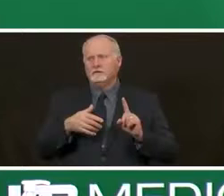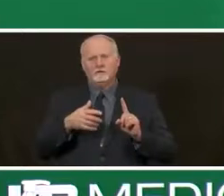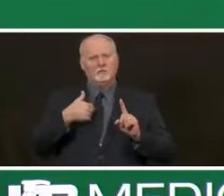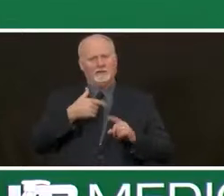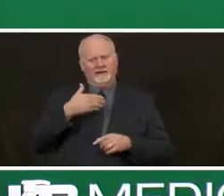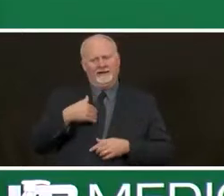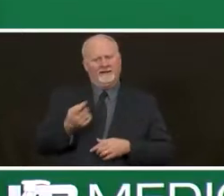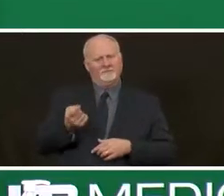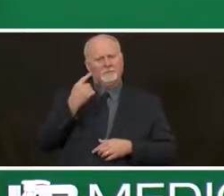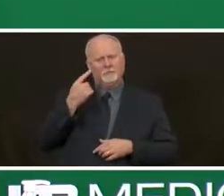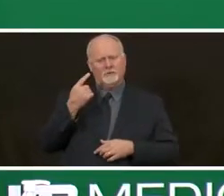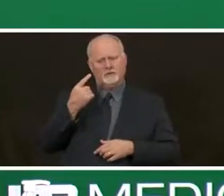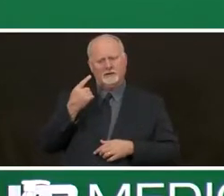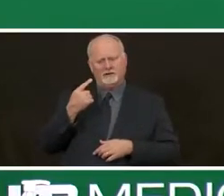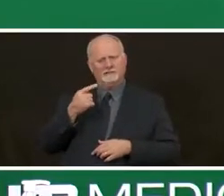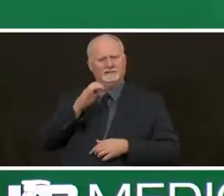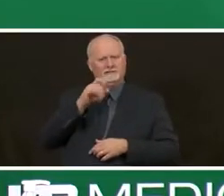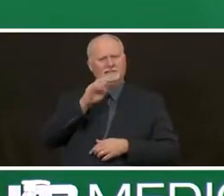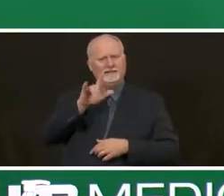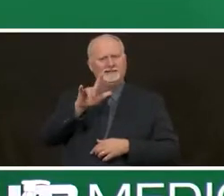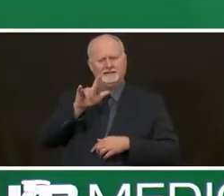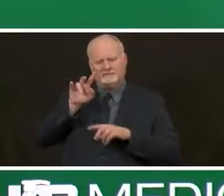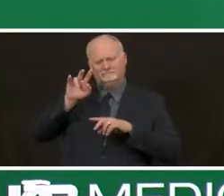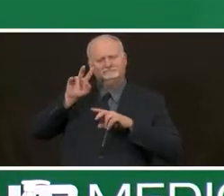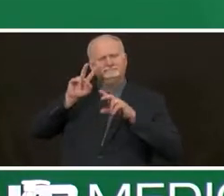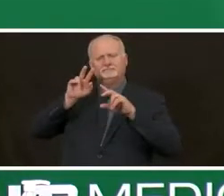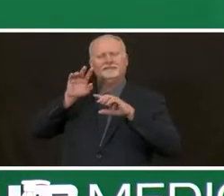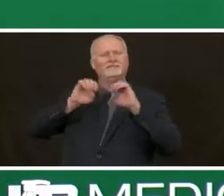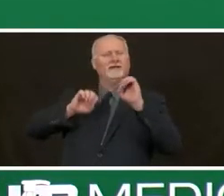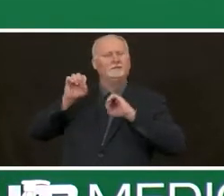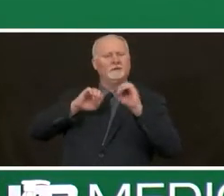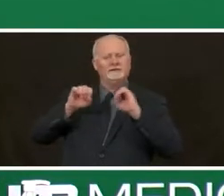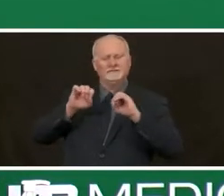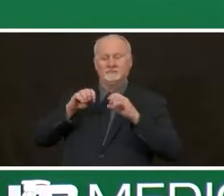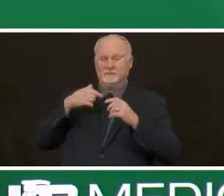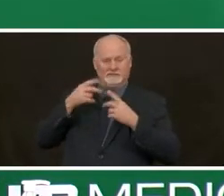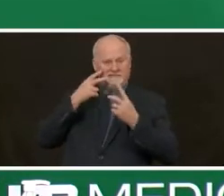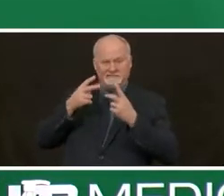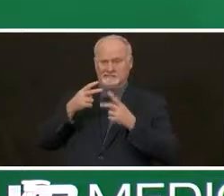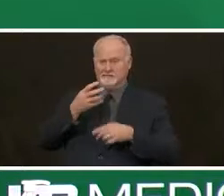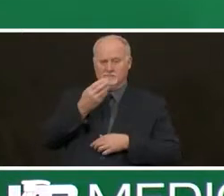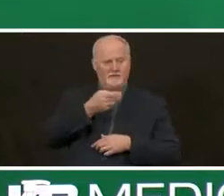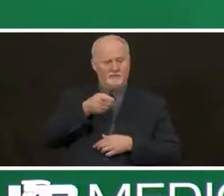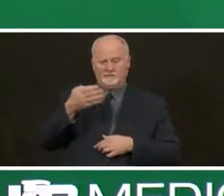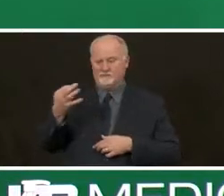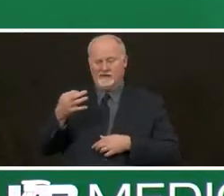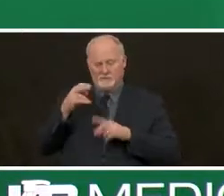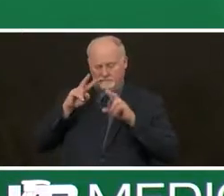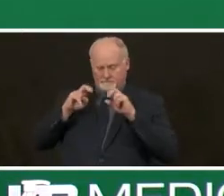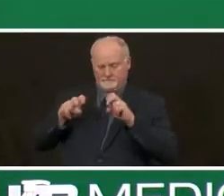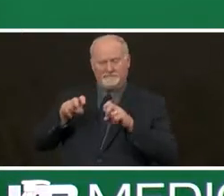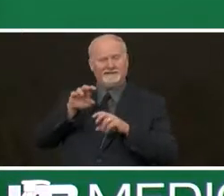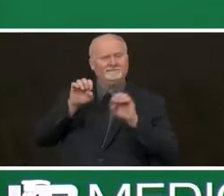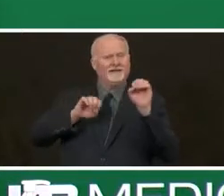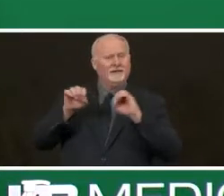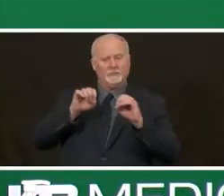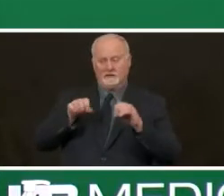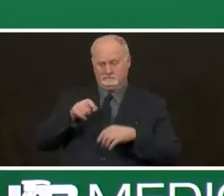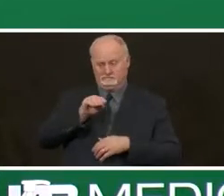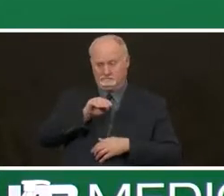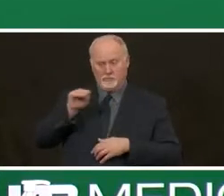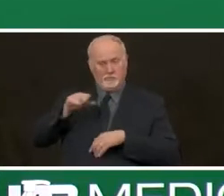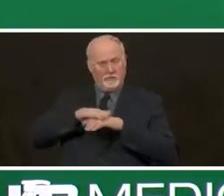at UAB 5 days a week, and we see patients every single day, Monday through Friday, and we evaluate them for